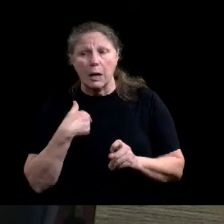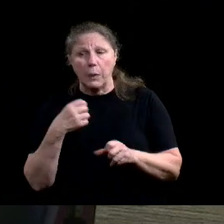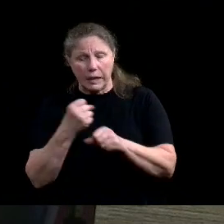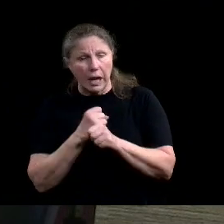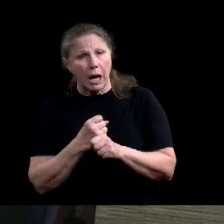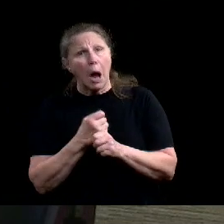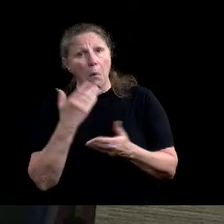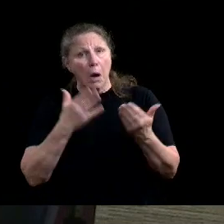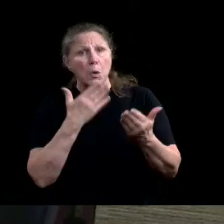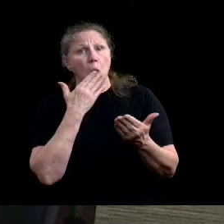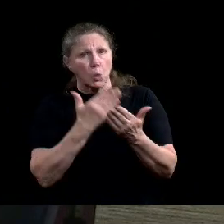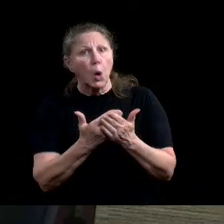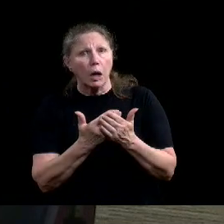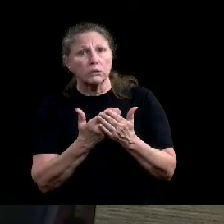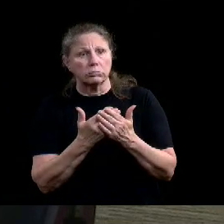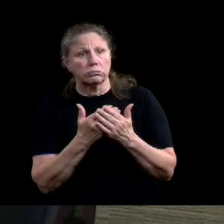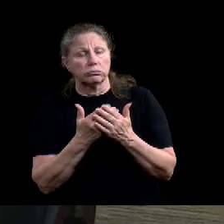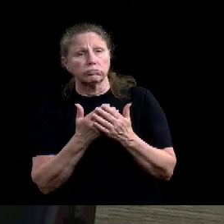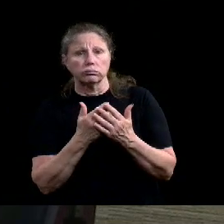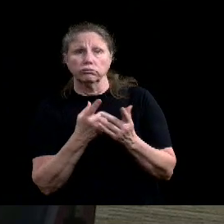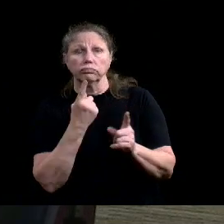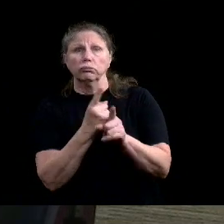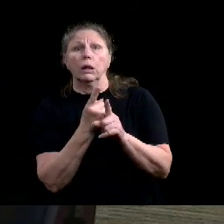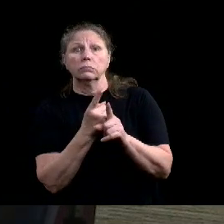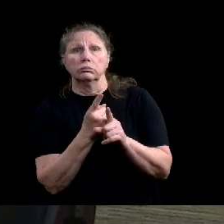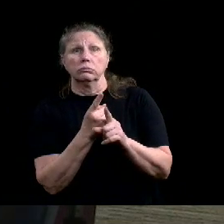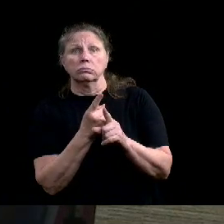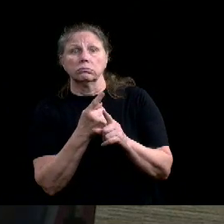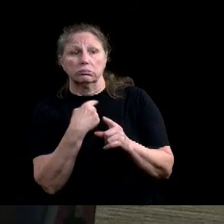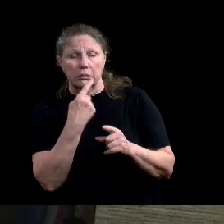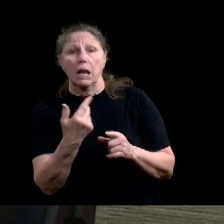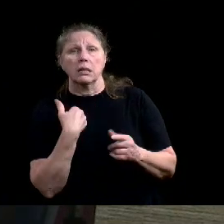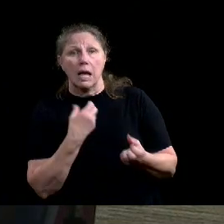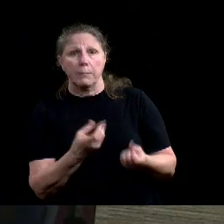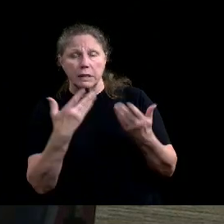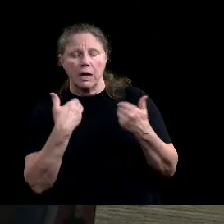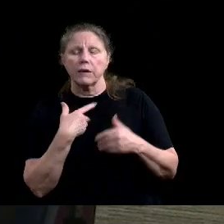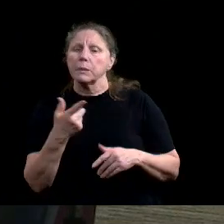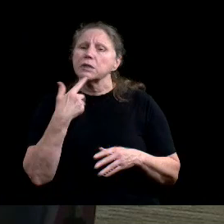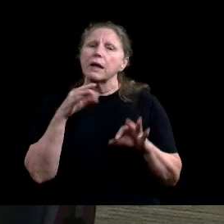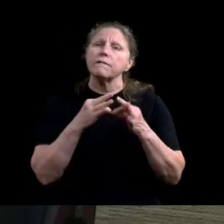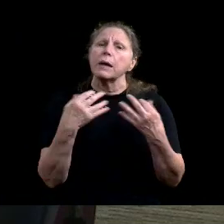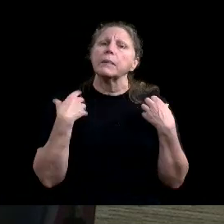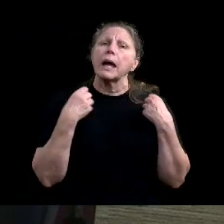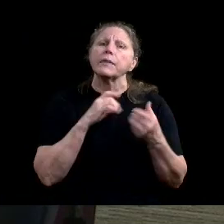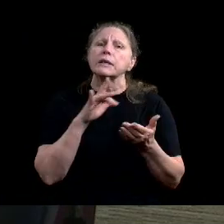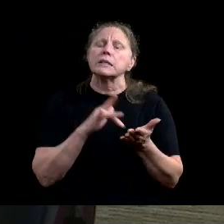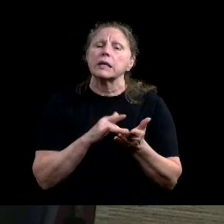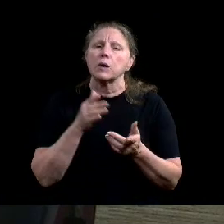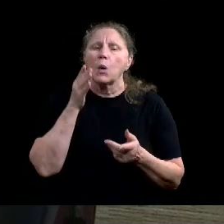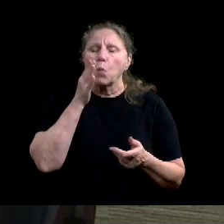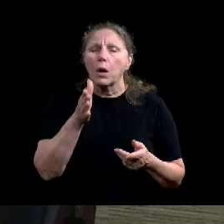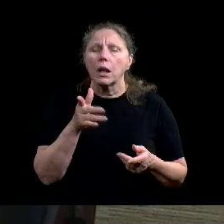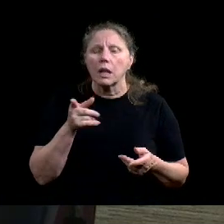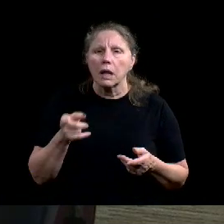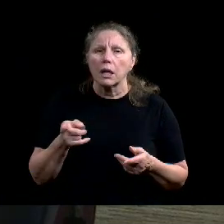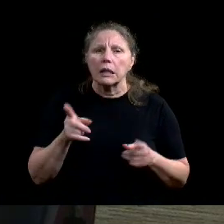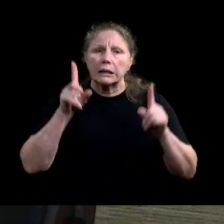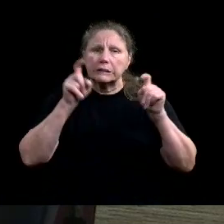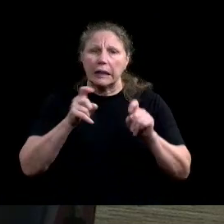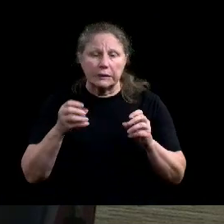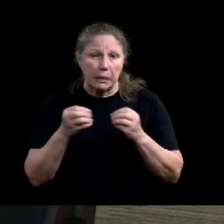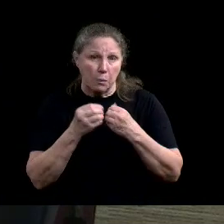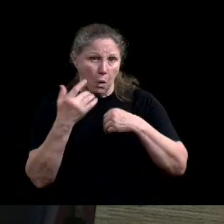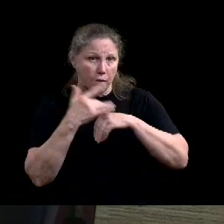you mentioned that the Family Health Center will be kind of making testing more available to people just based on the symptoms they show.